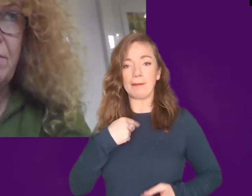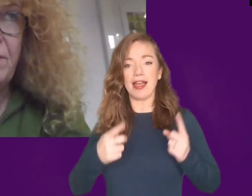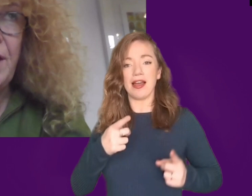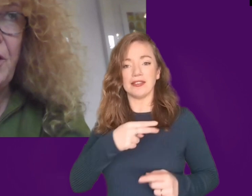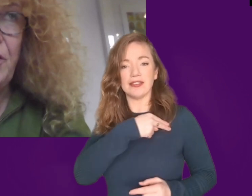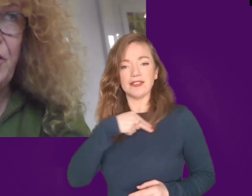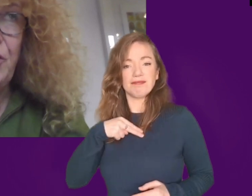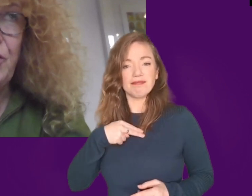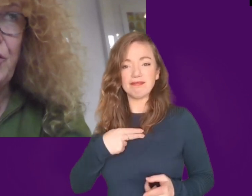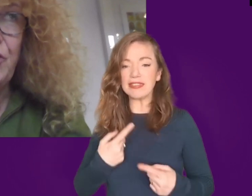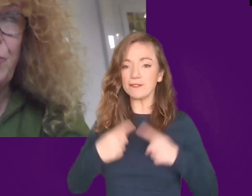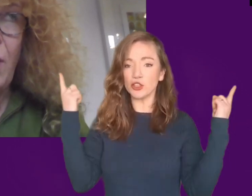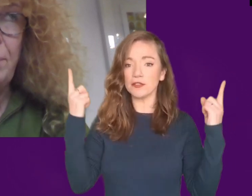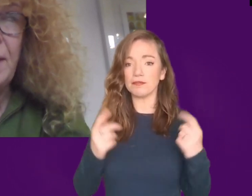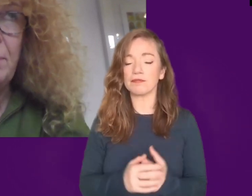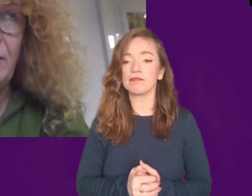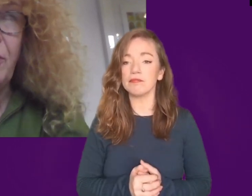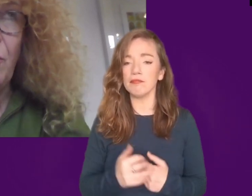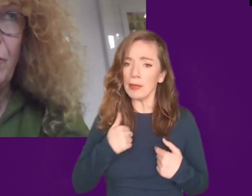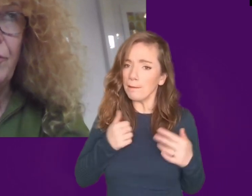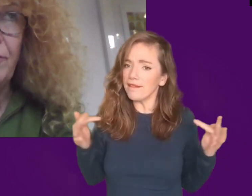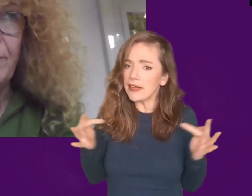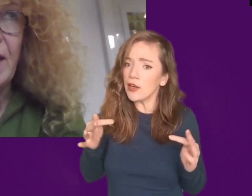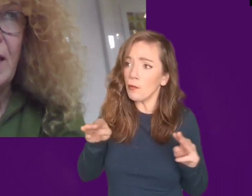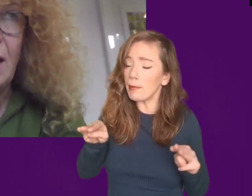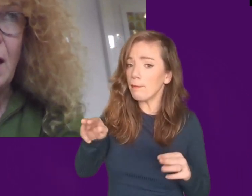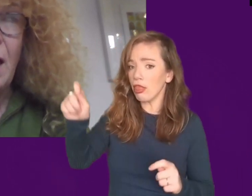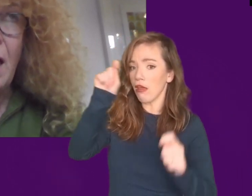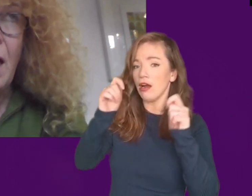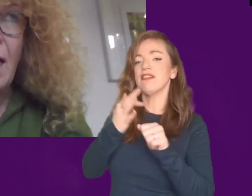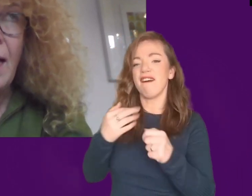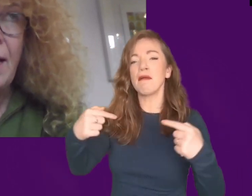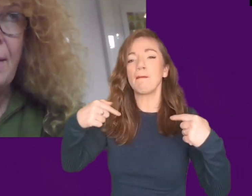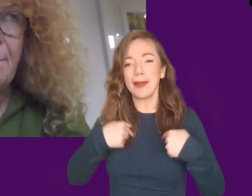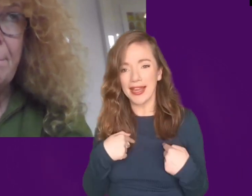I feared what people thought of me